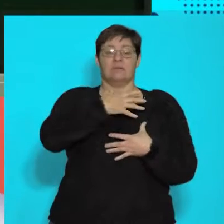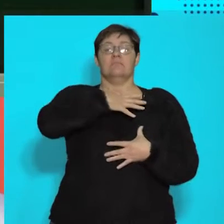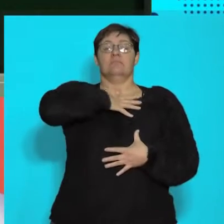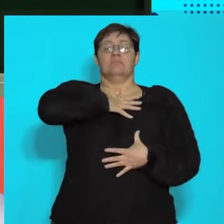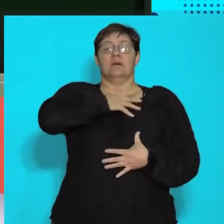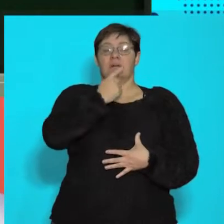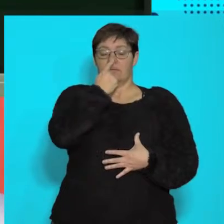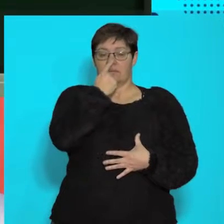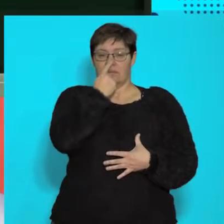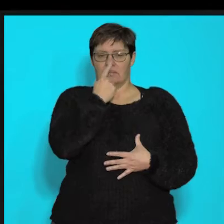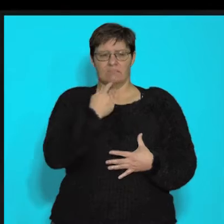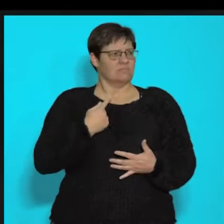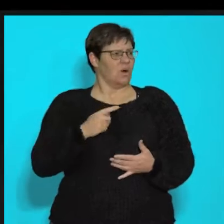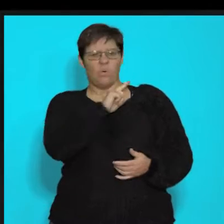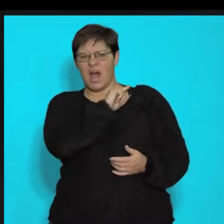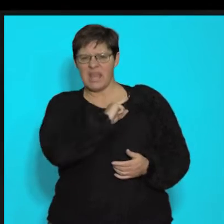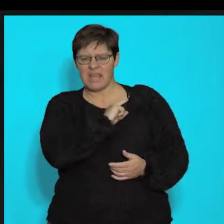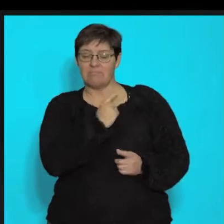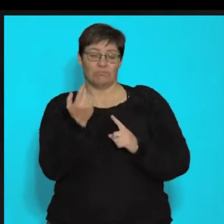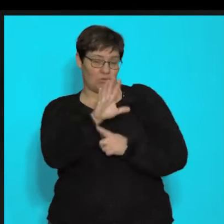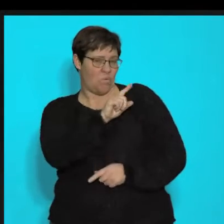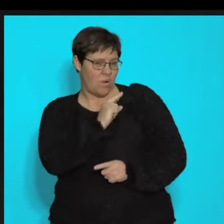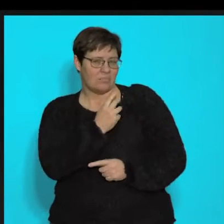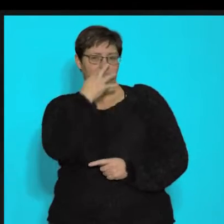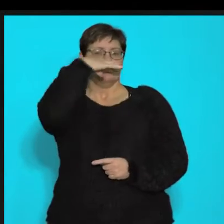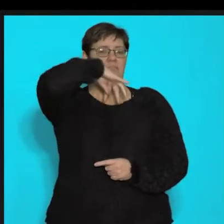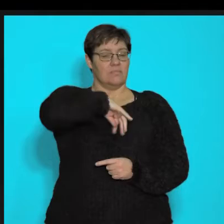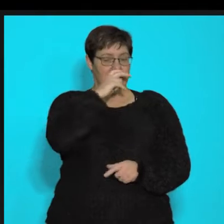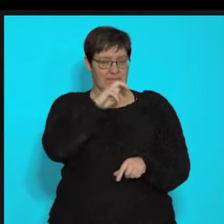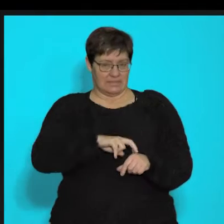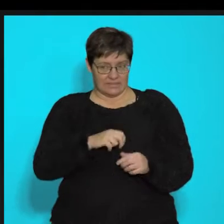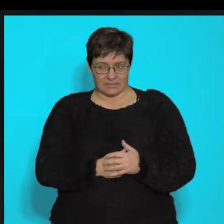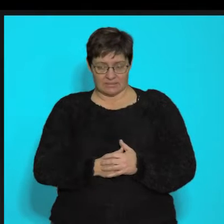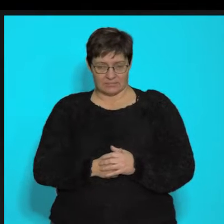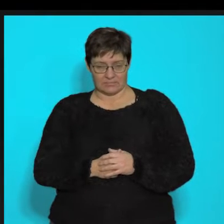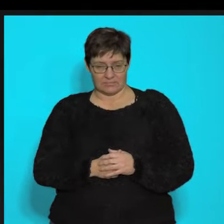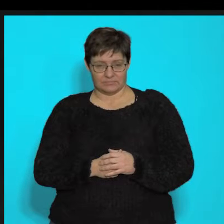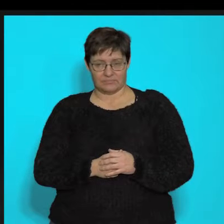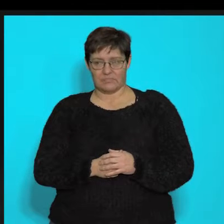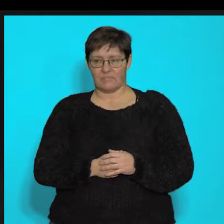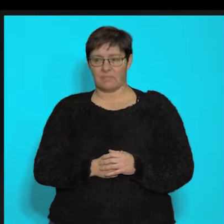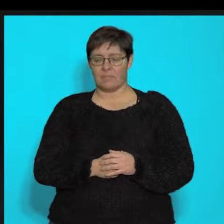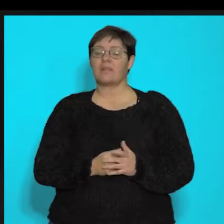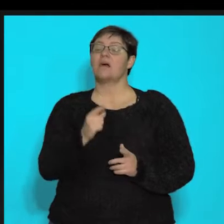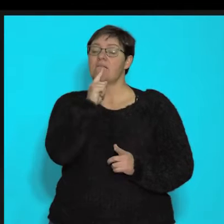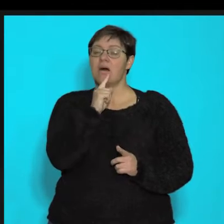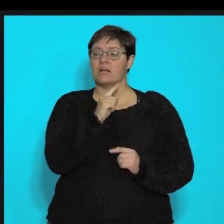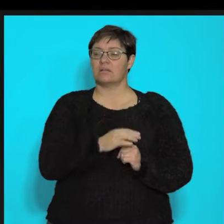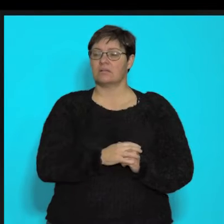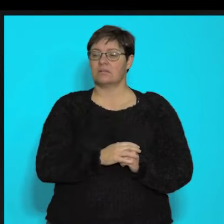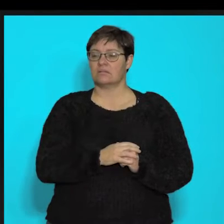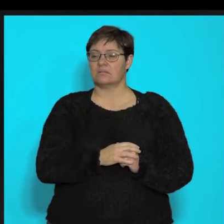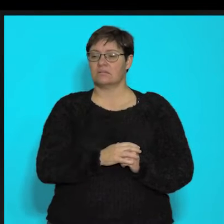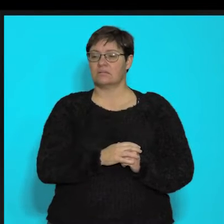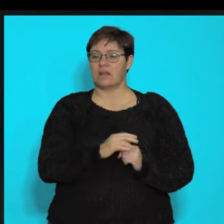it's got to go through the nose. And everybody's like, why? I'm going to show you. Okay, so why must air go in through the nose? Now I'm going to draw these